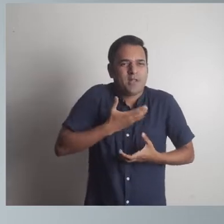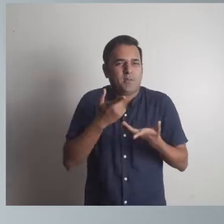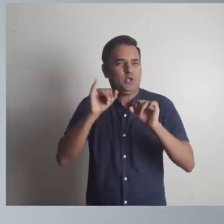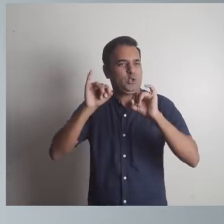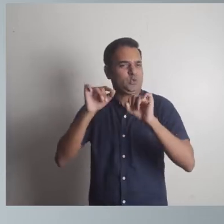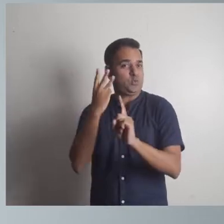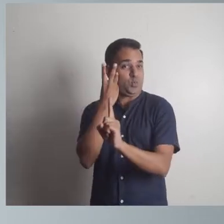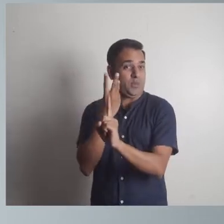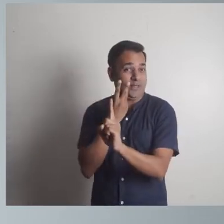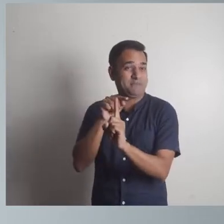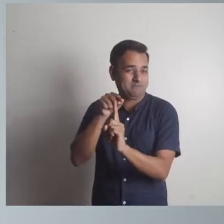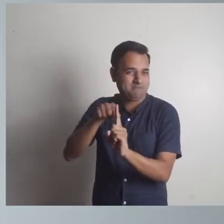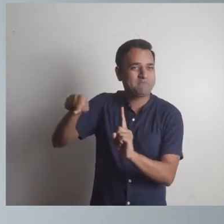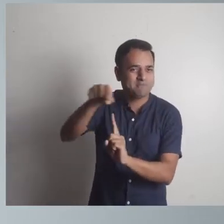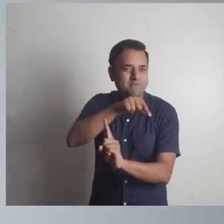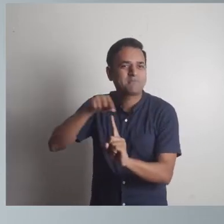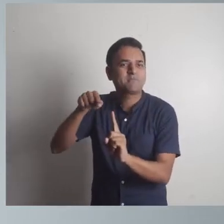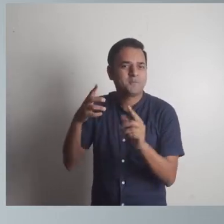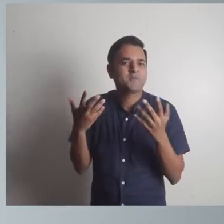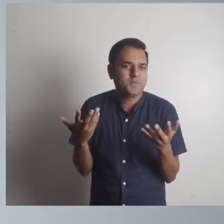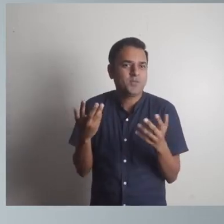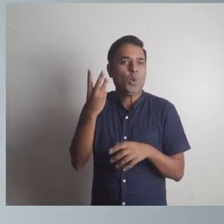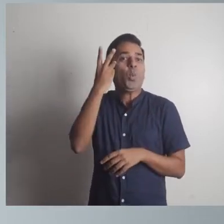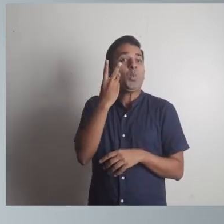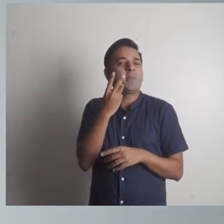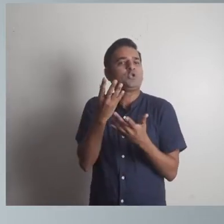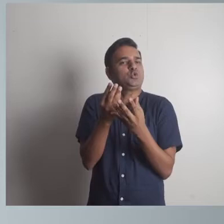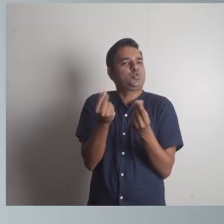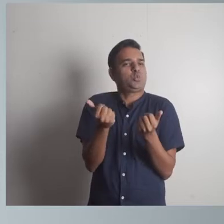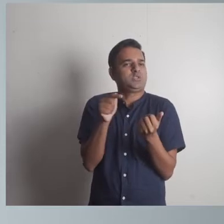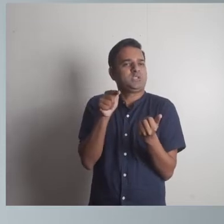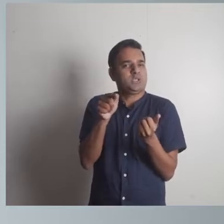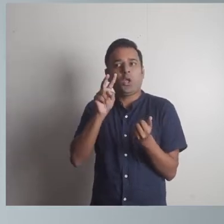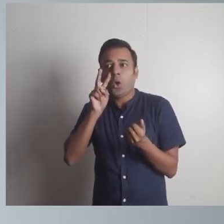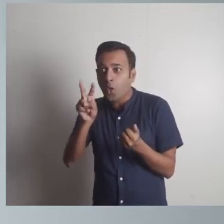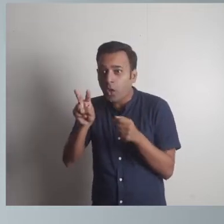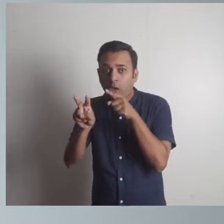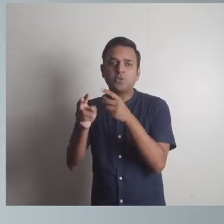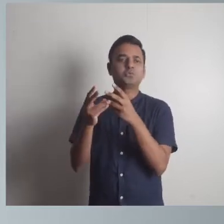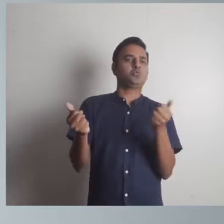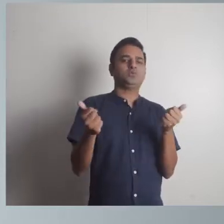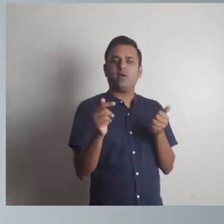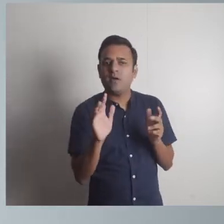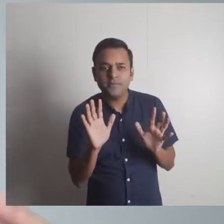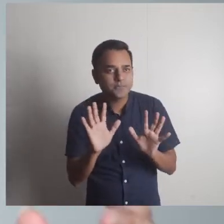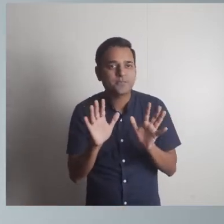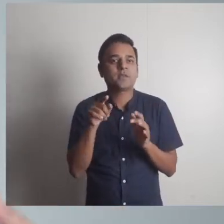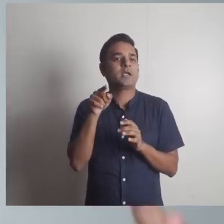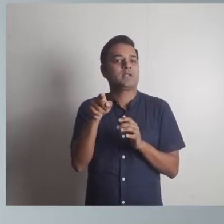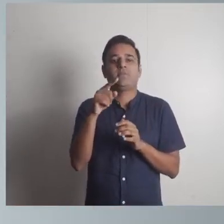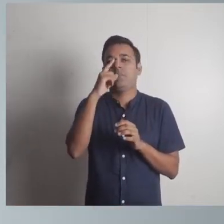one of these problems that happens is that these forms of decolonization have to come together, because